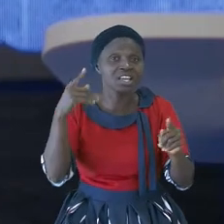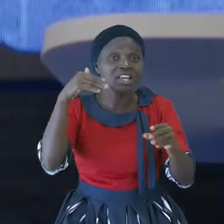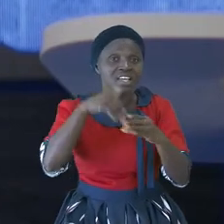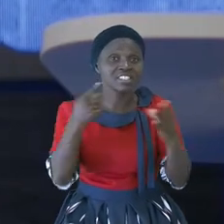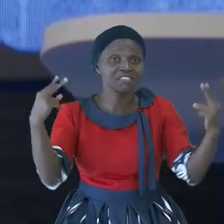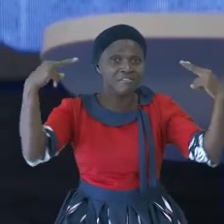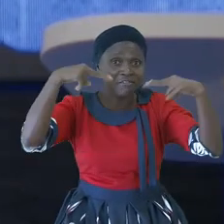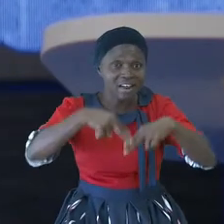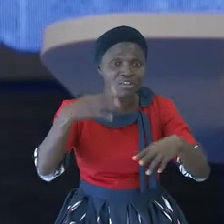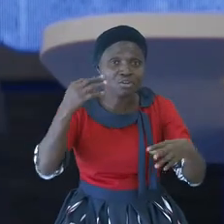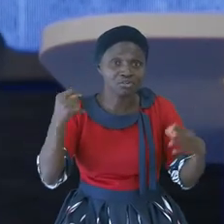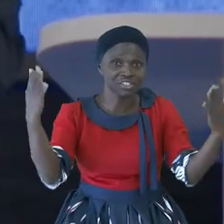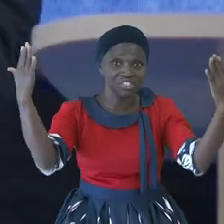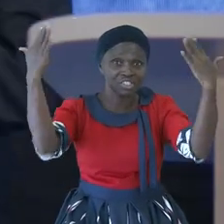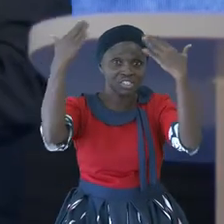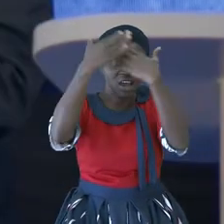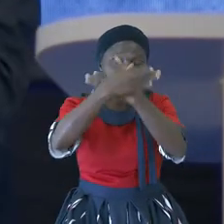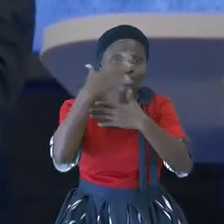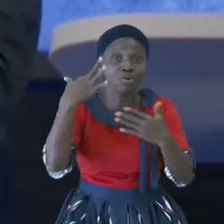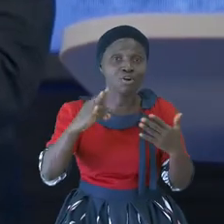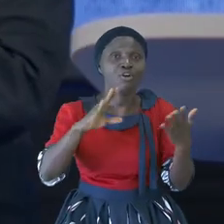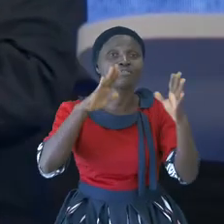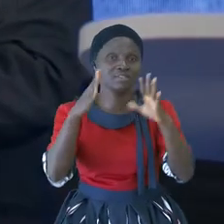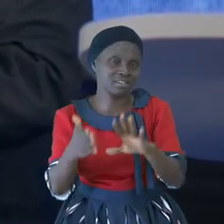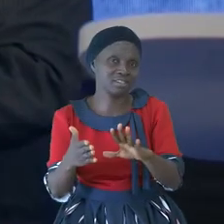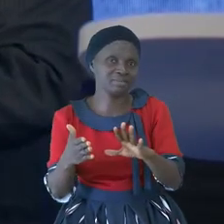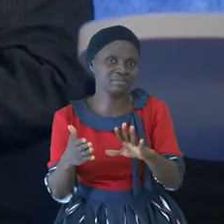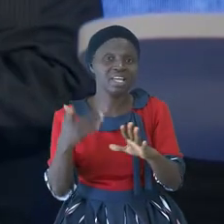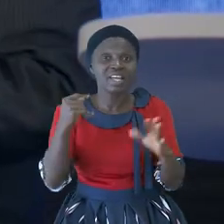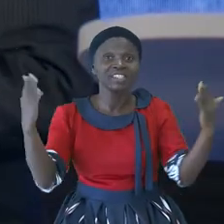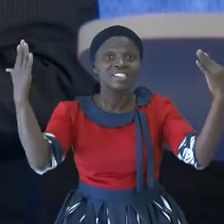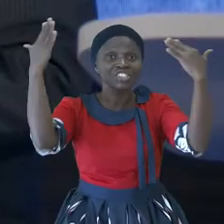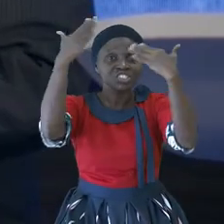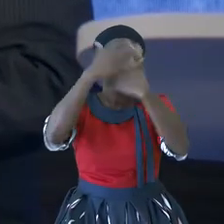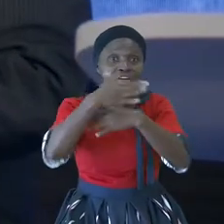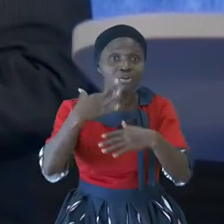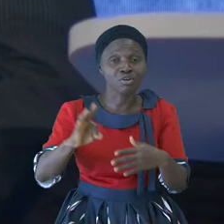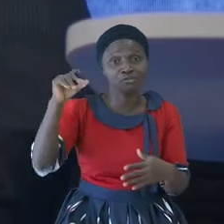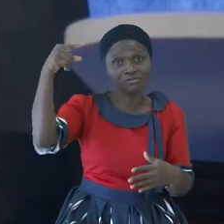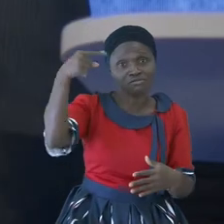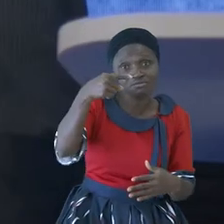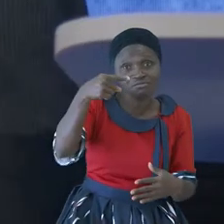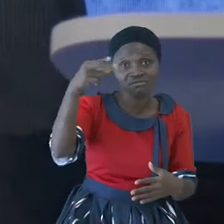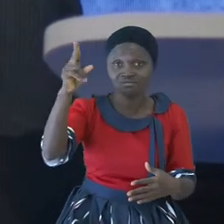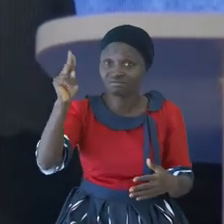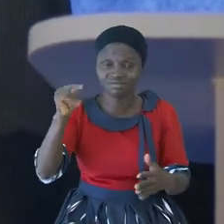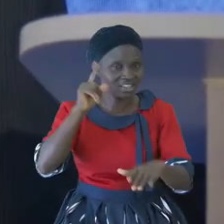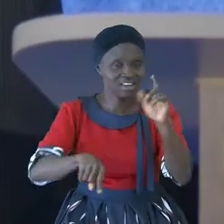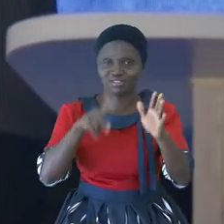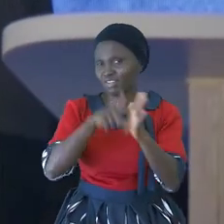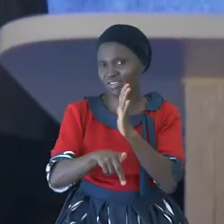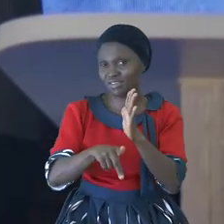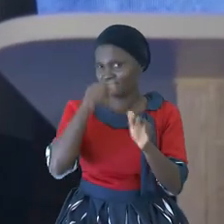cannot kill. The shadow of a gun cannot kill. The shadow of